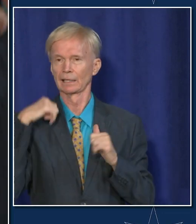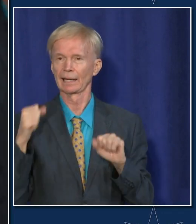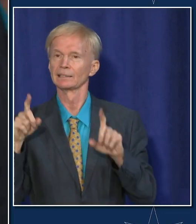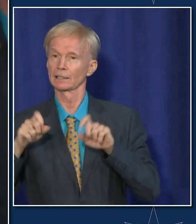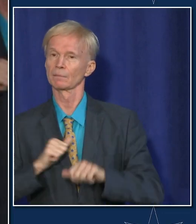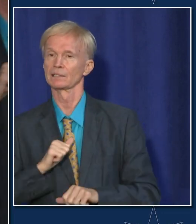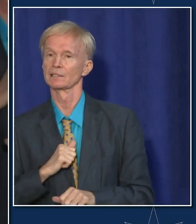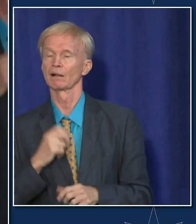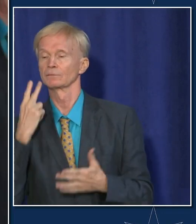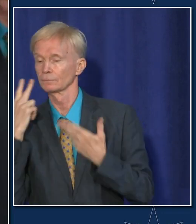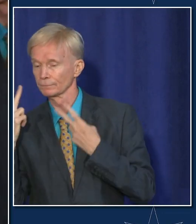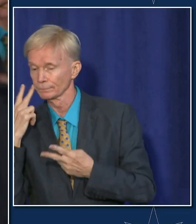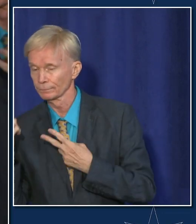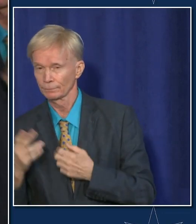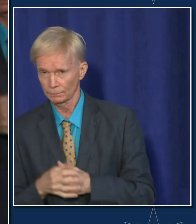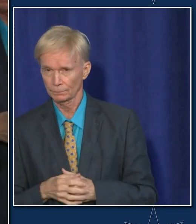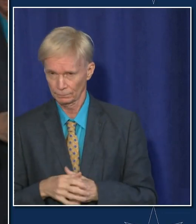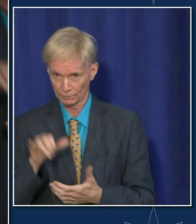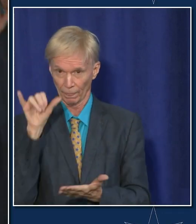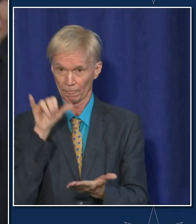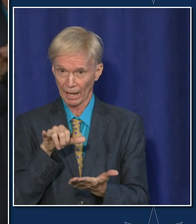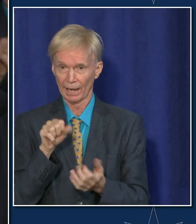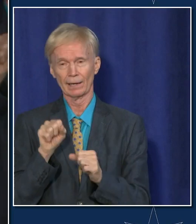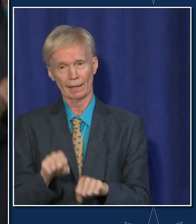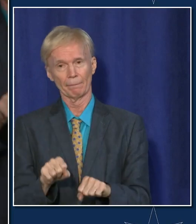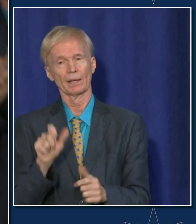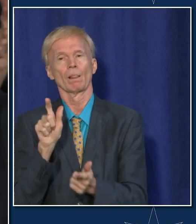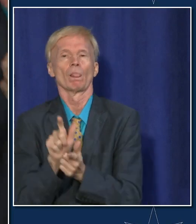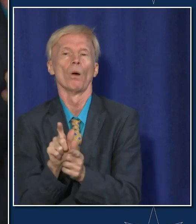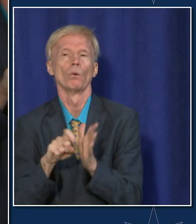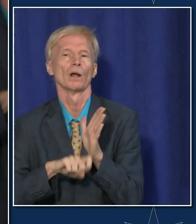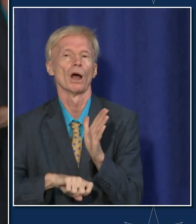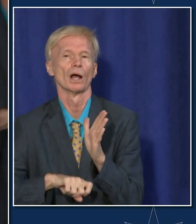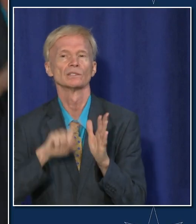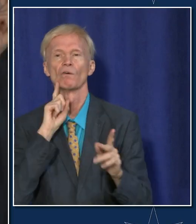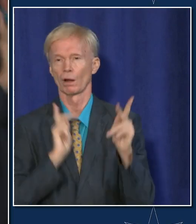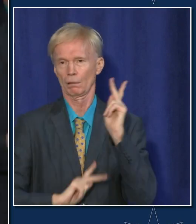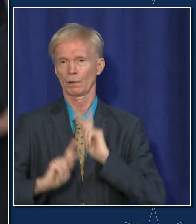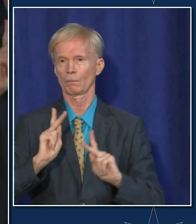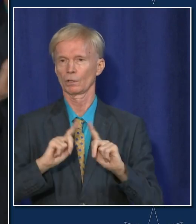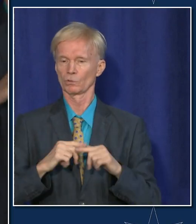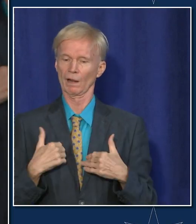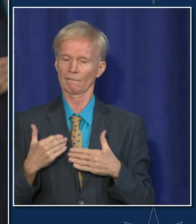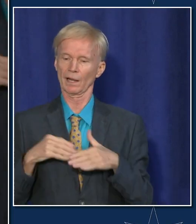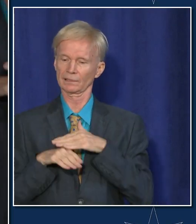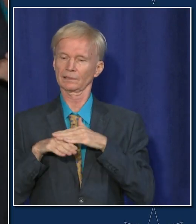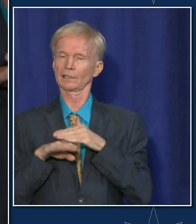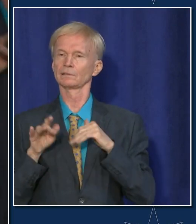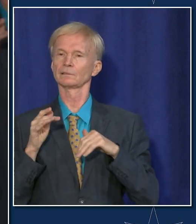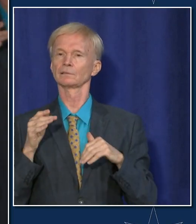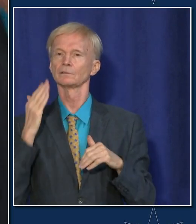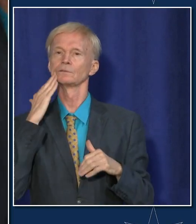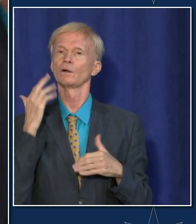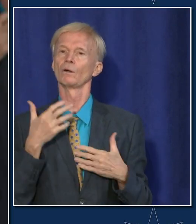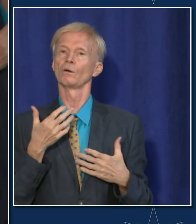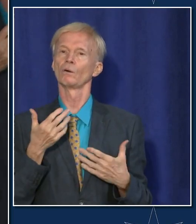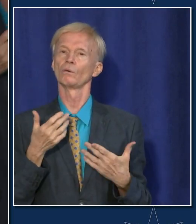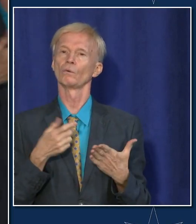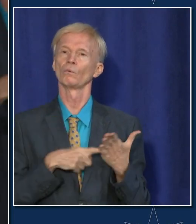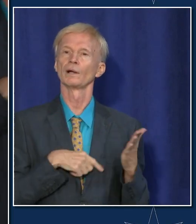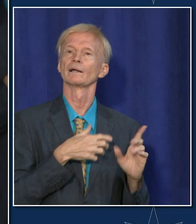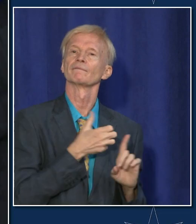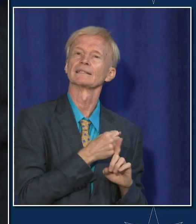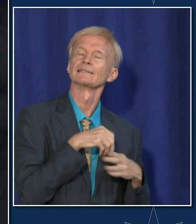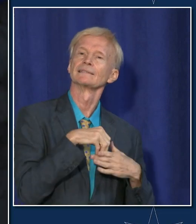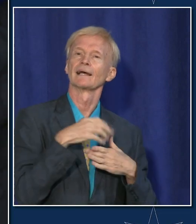myself, and that can be a relatively low cost for people to have access to vaccine, even separate and outside the